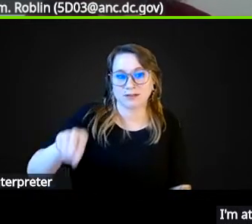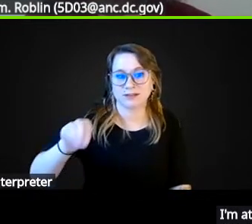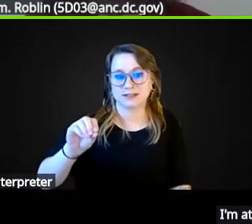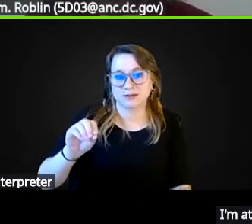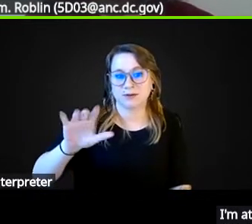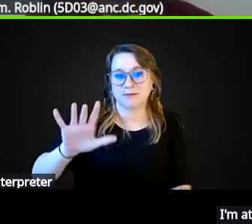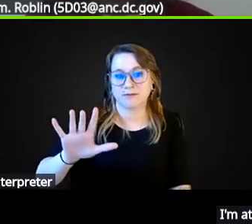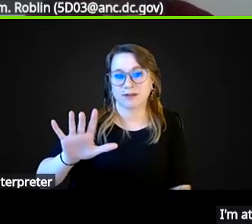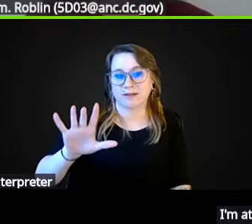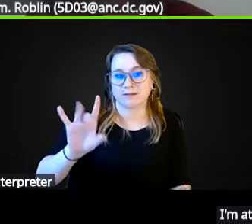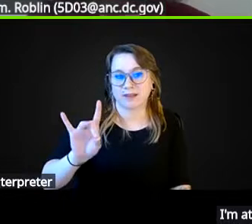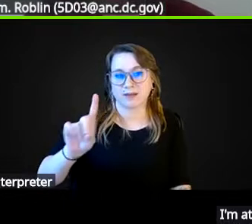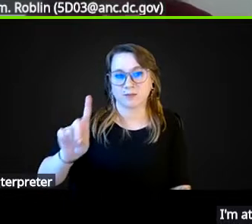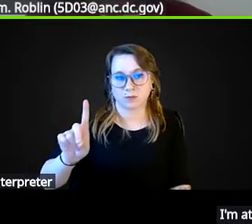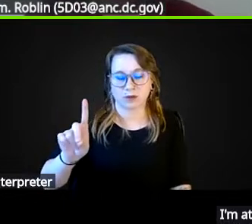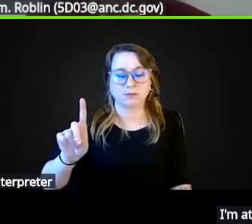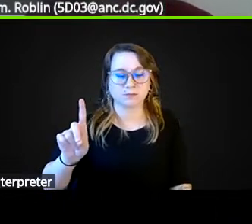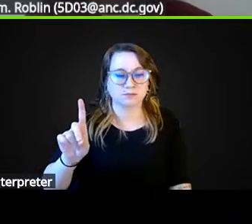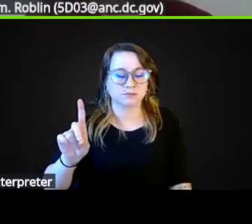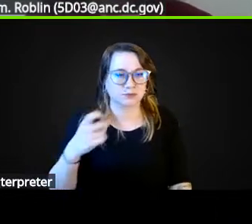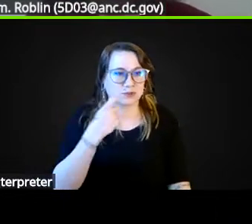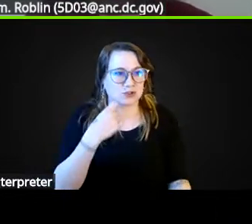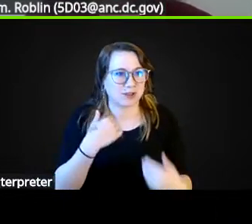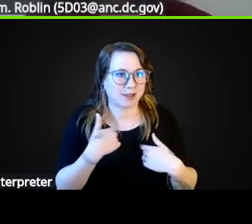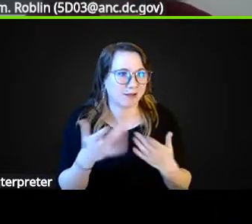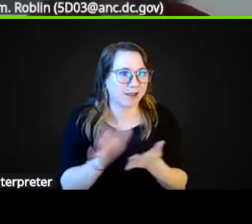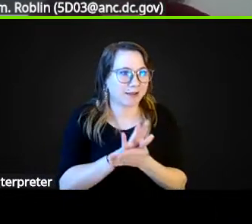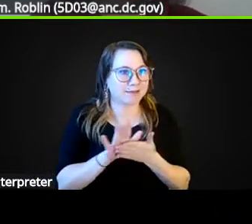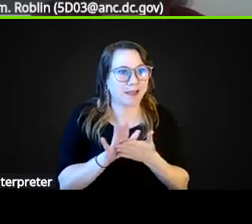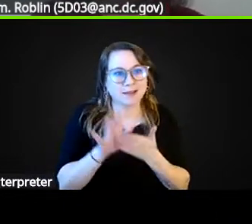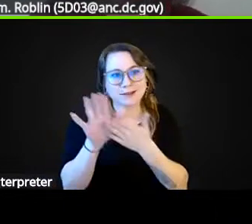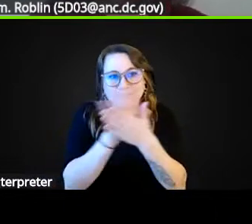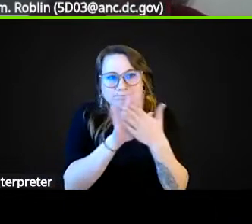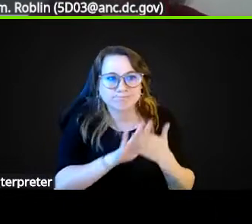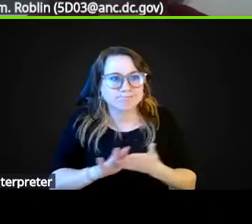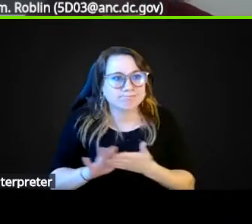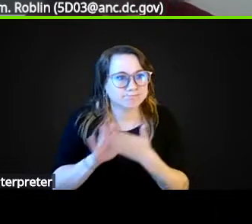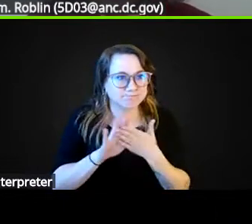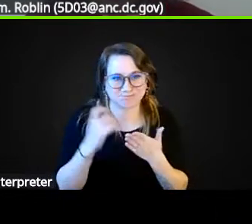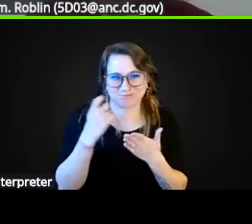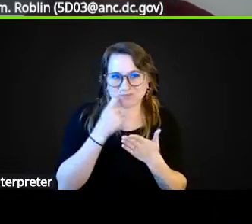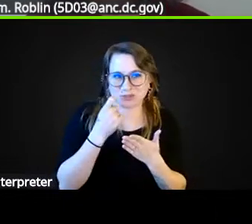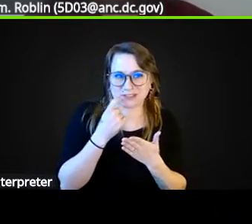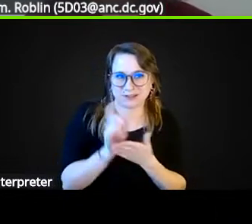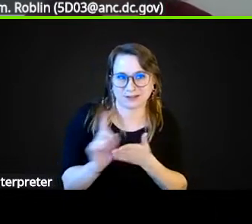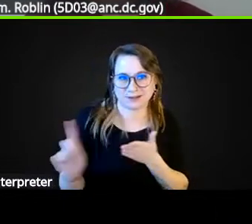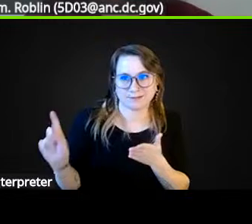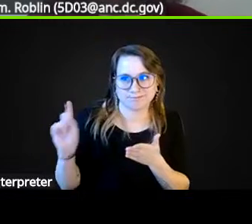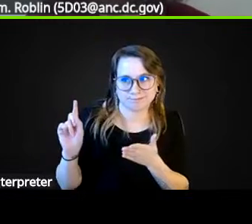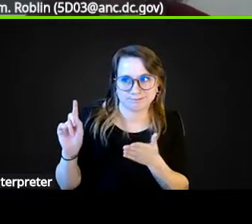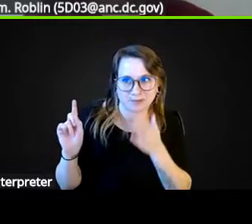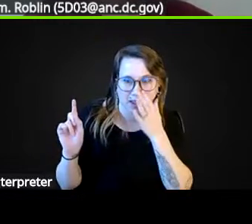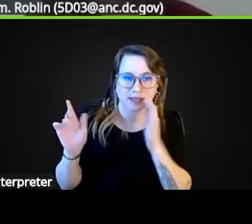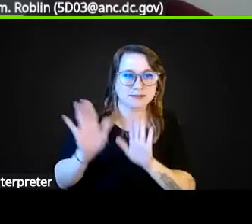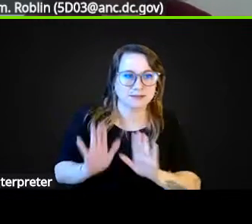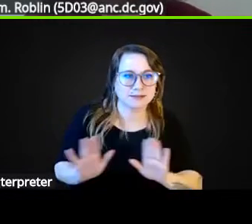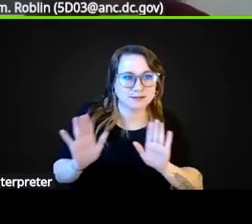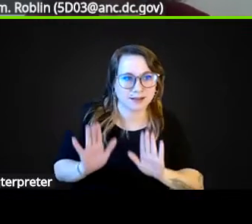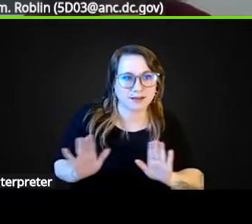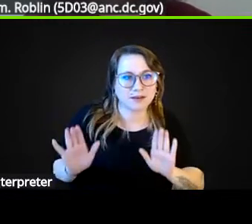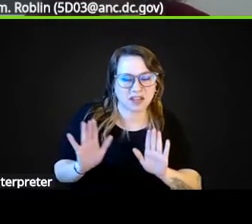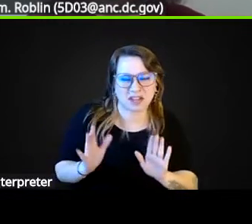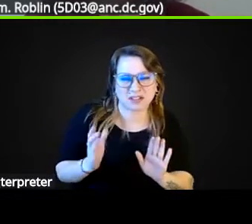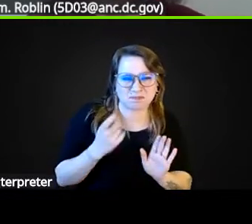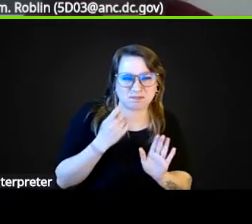202-651-0581. So we just had a very nice cleanup as well last Sunday, a couple of days ago